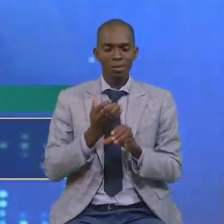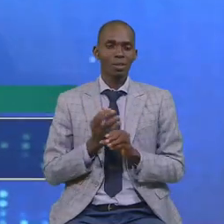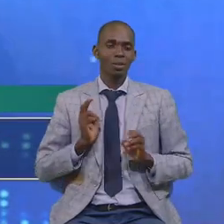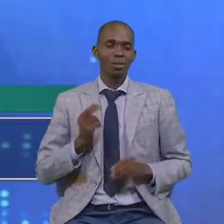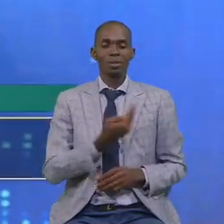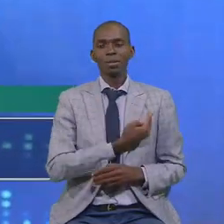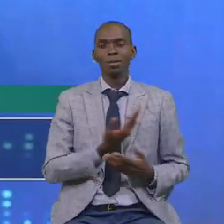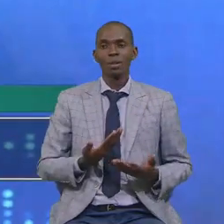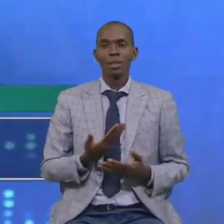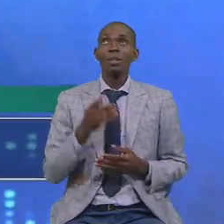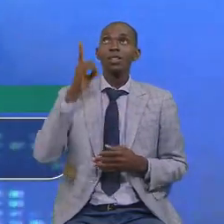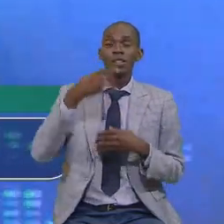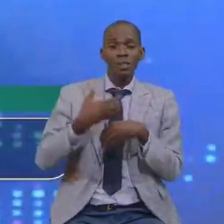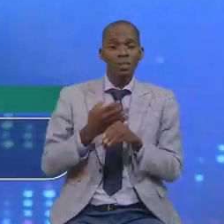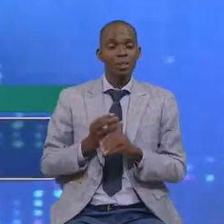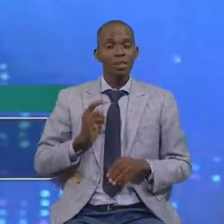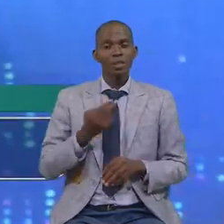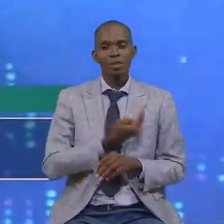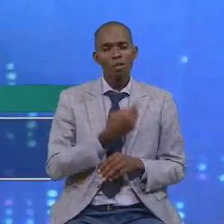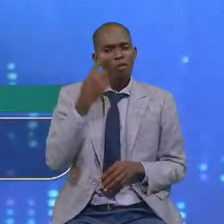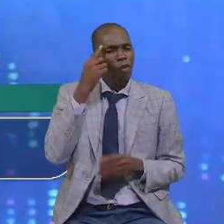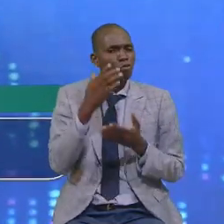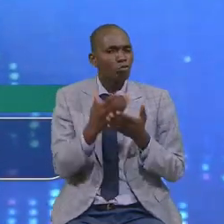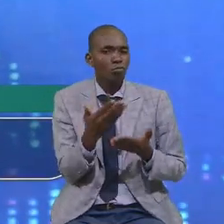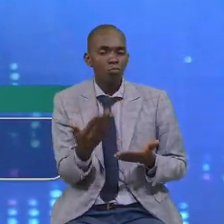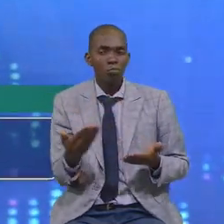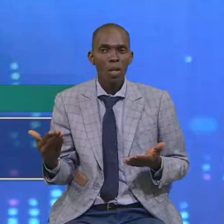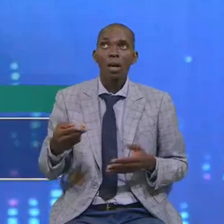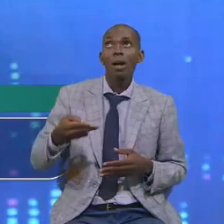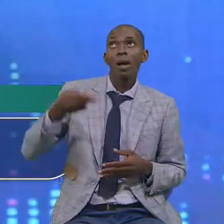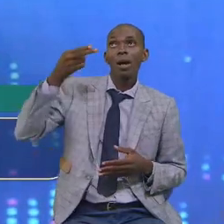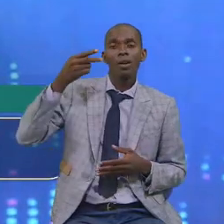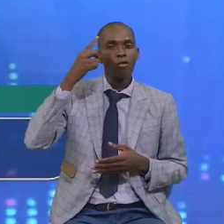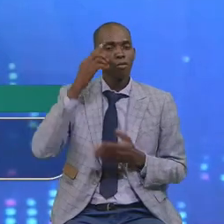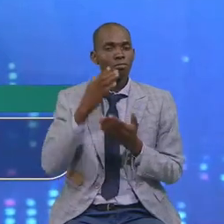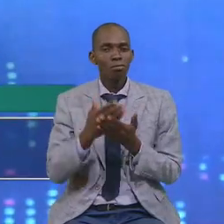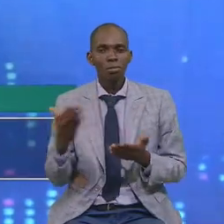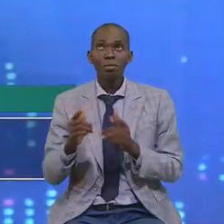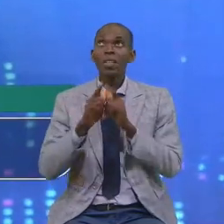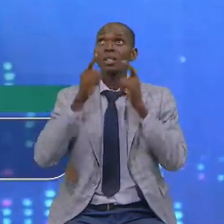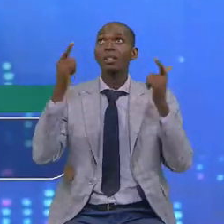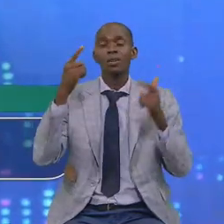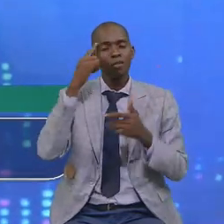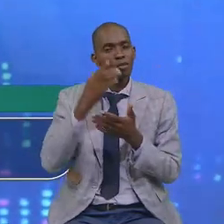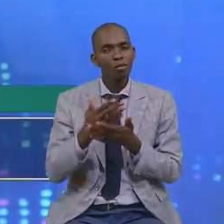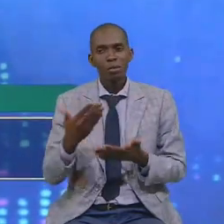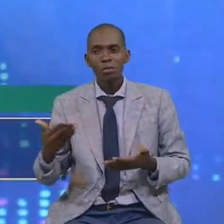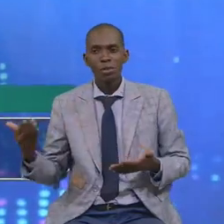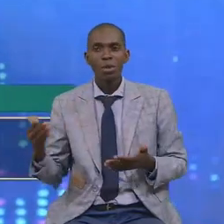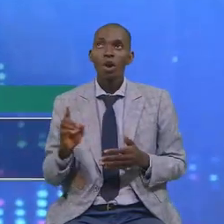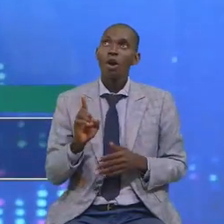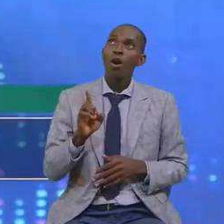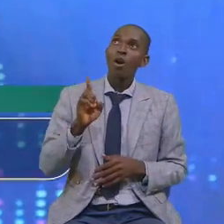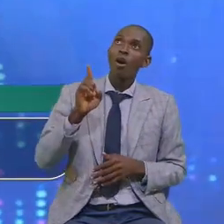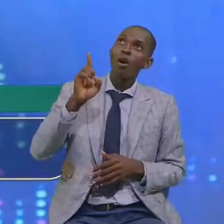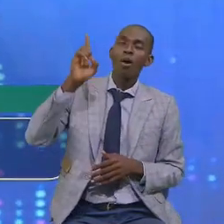he created us for something high, for something great, for something up